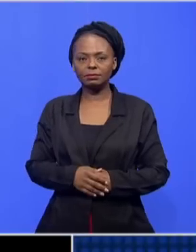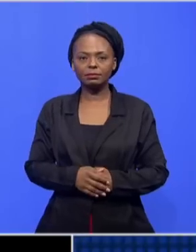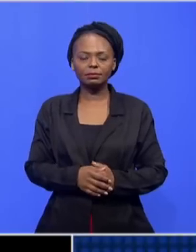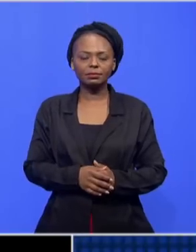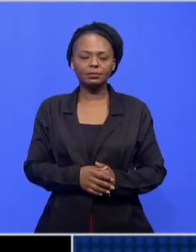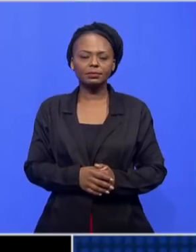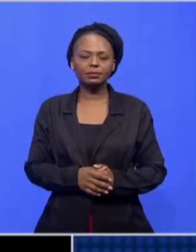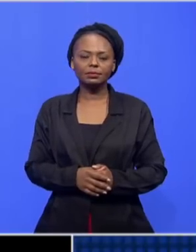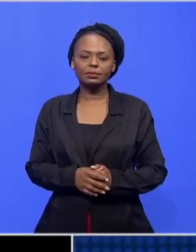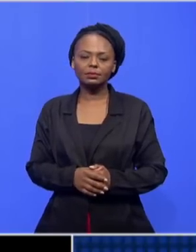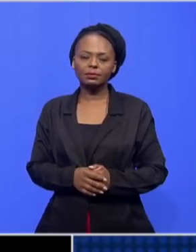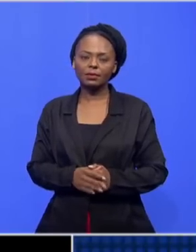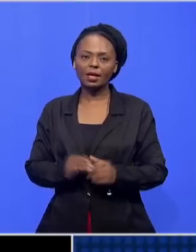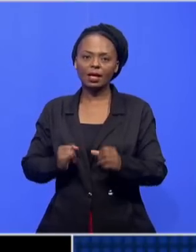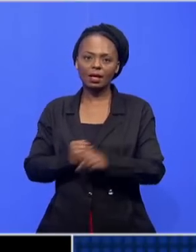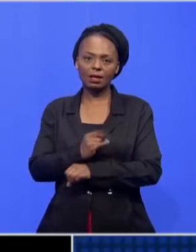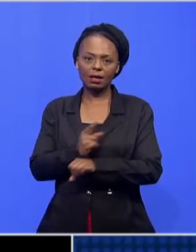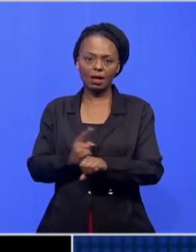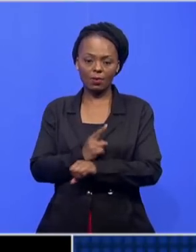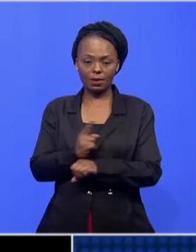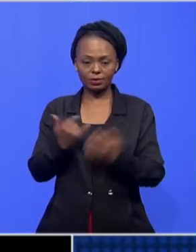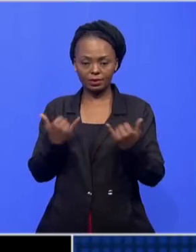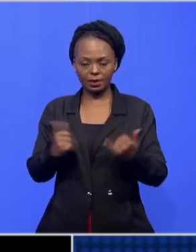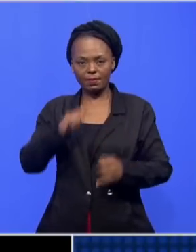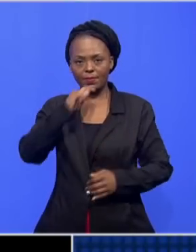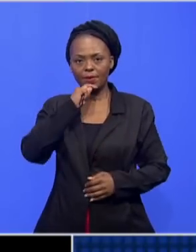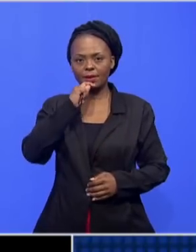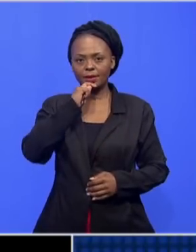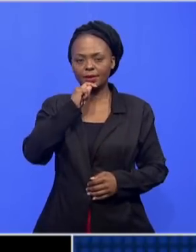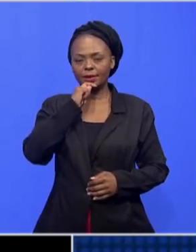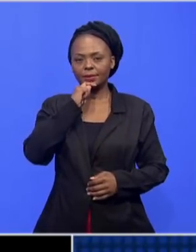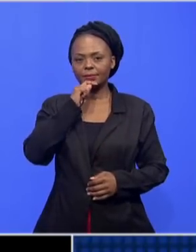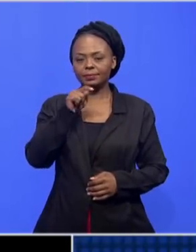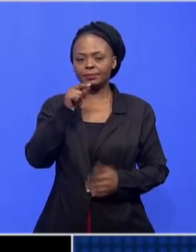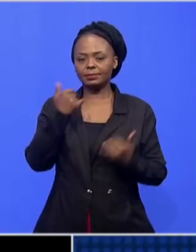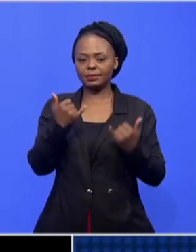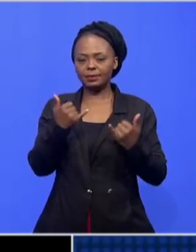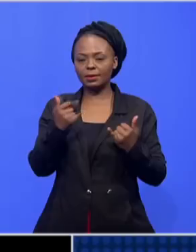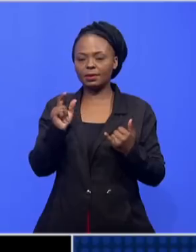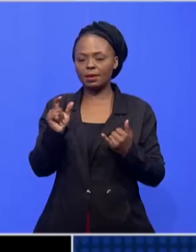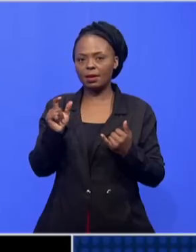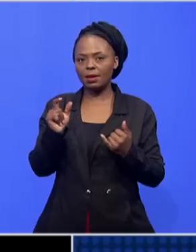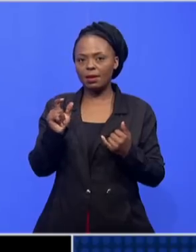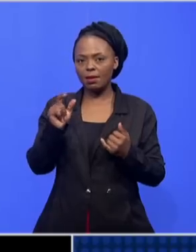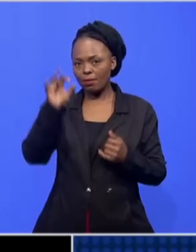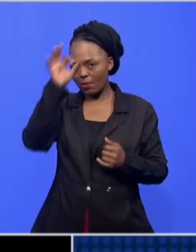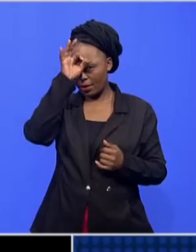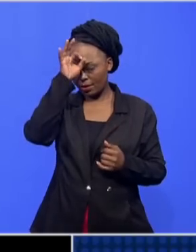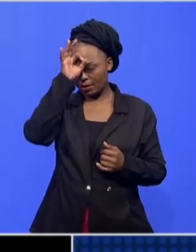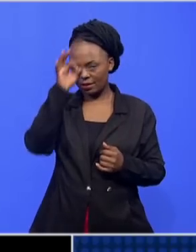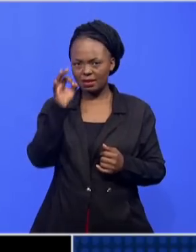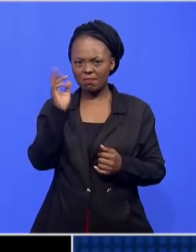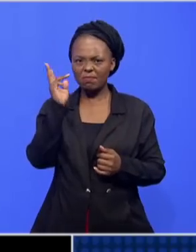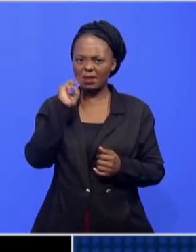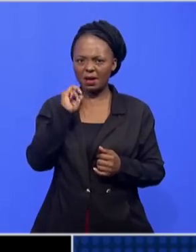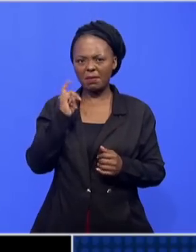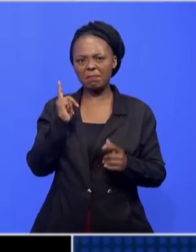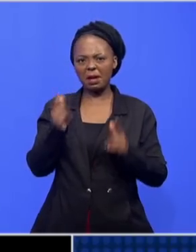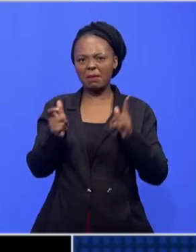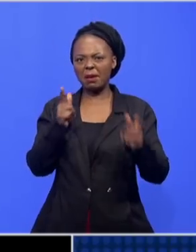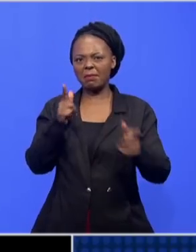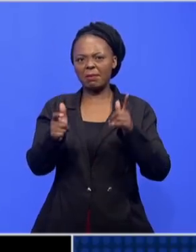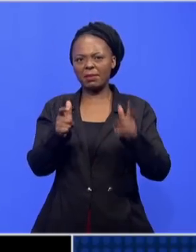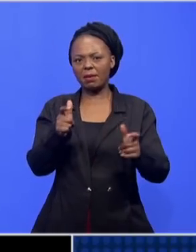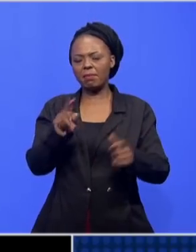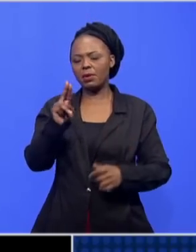In the early hours of this morning, police at Plesisla were informed of gunshots emanating from Unit 14 in